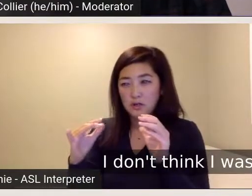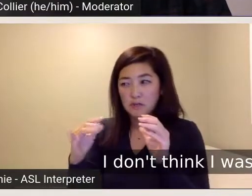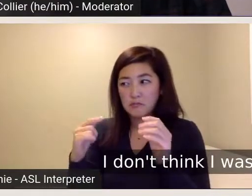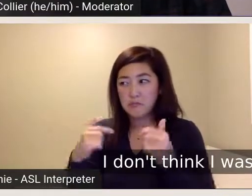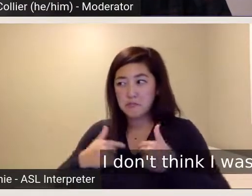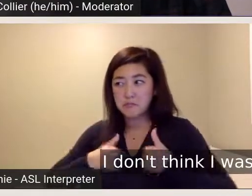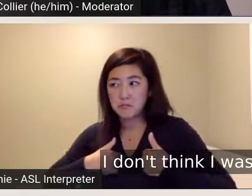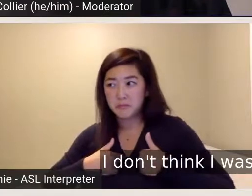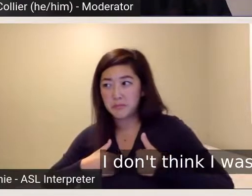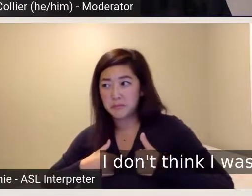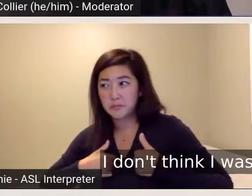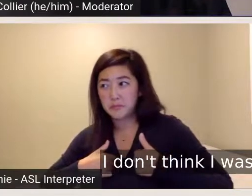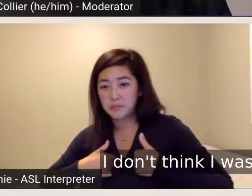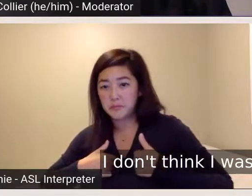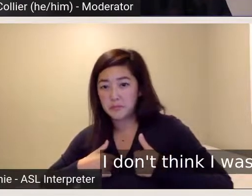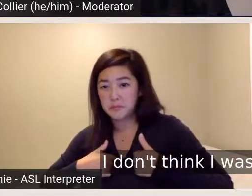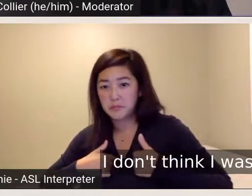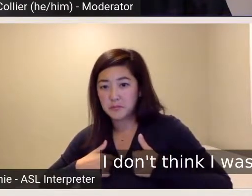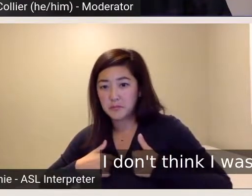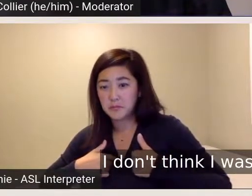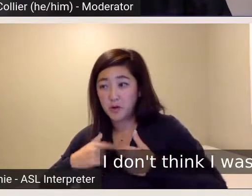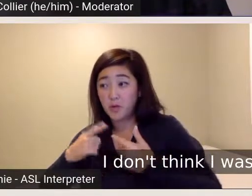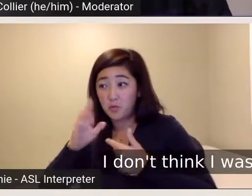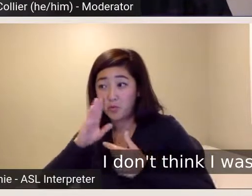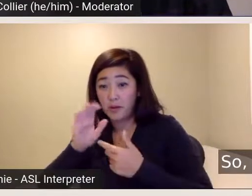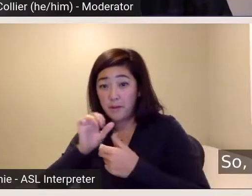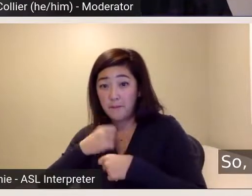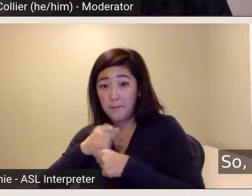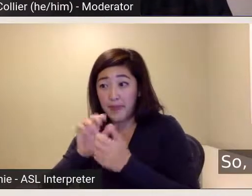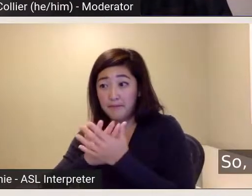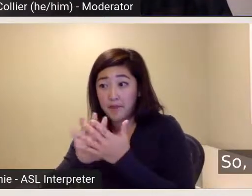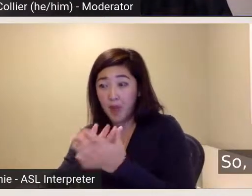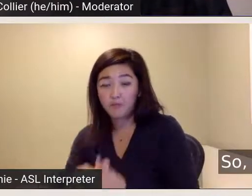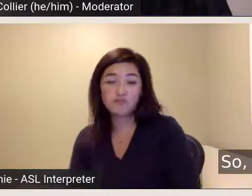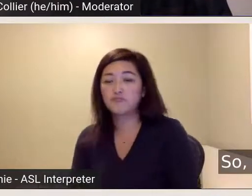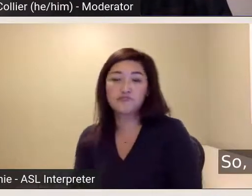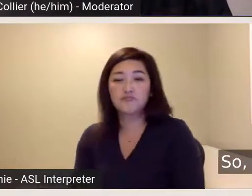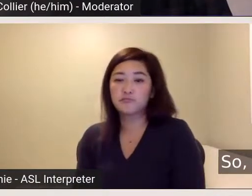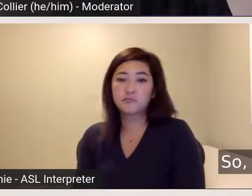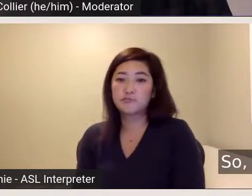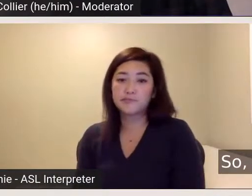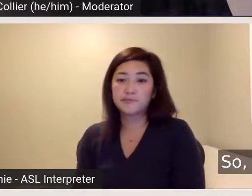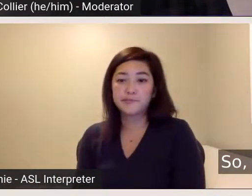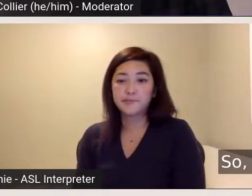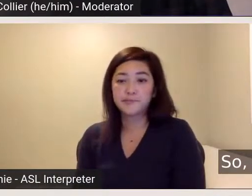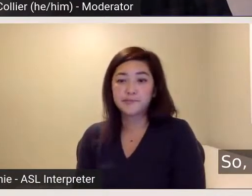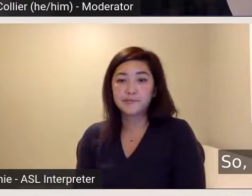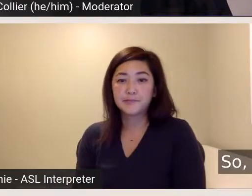think I was making any films. Right? So,